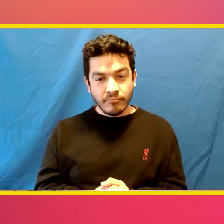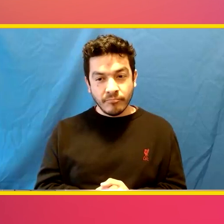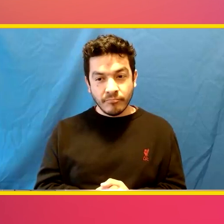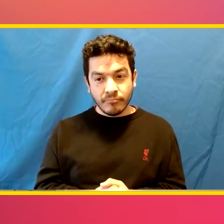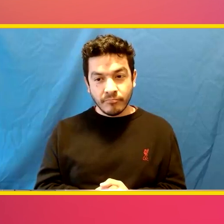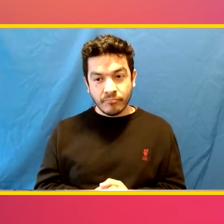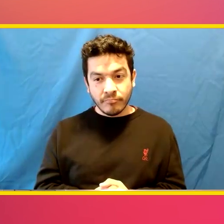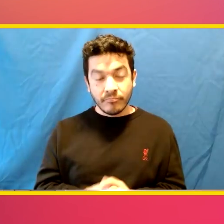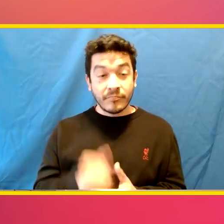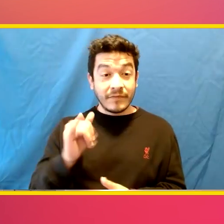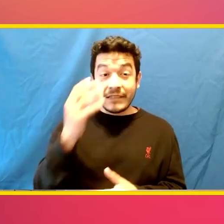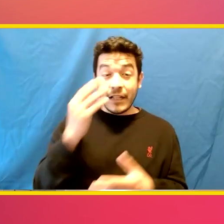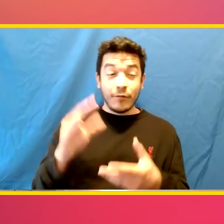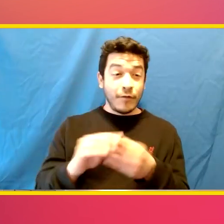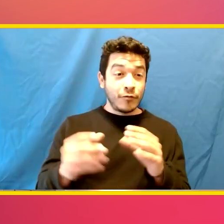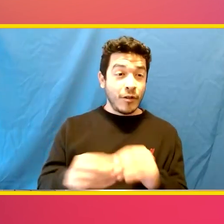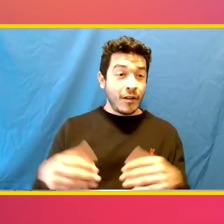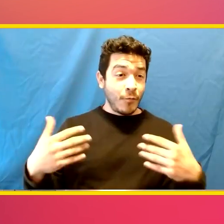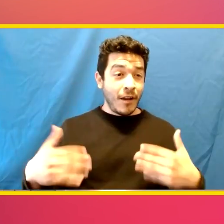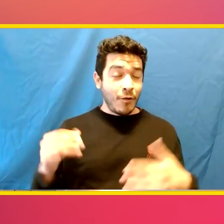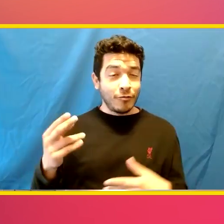Wow. That's a beautiful story. Jeez.